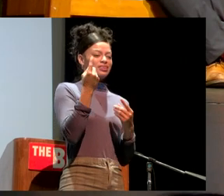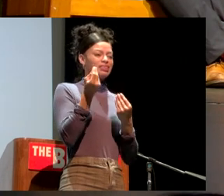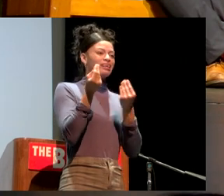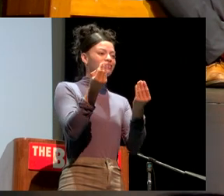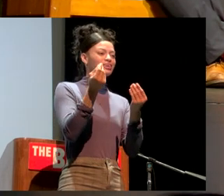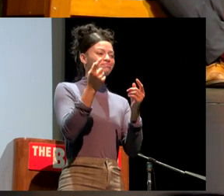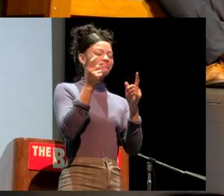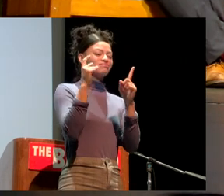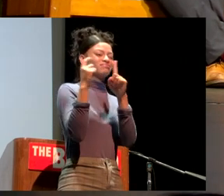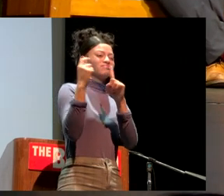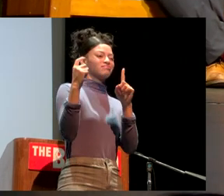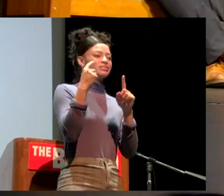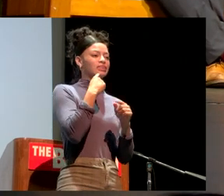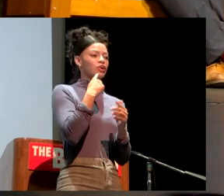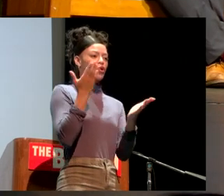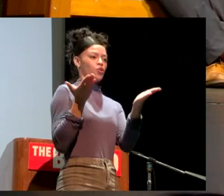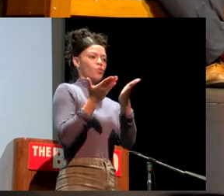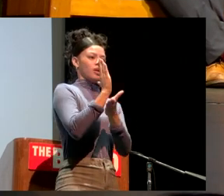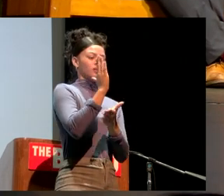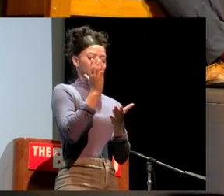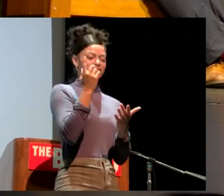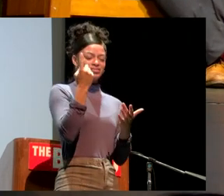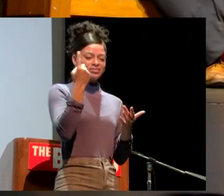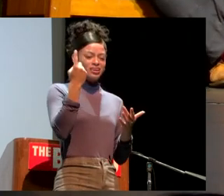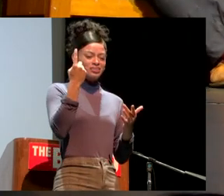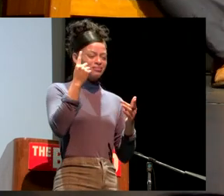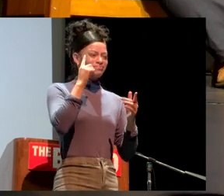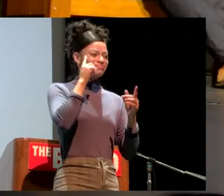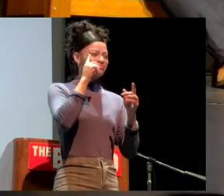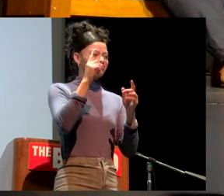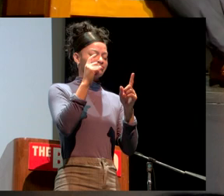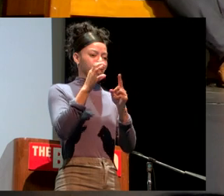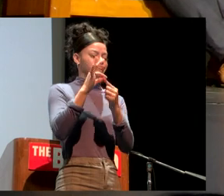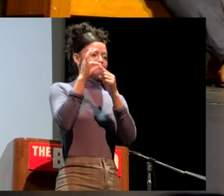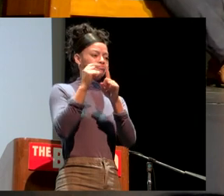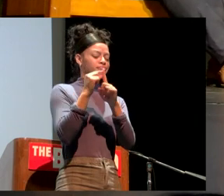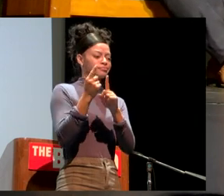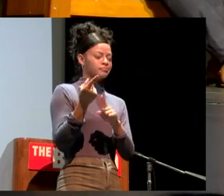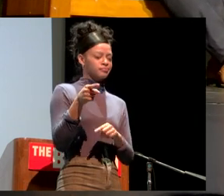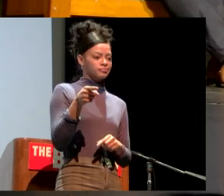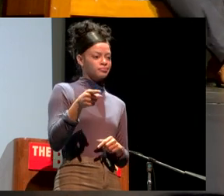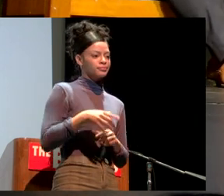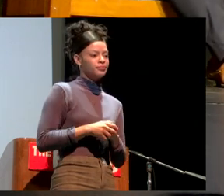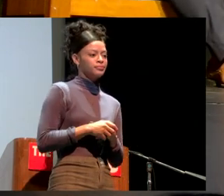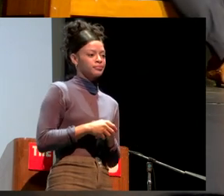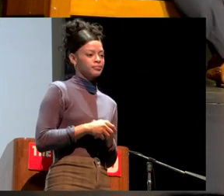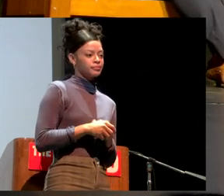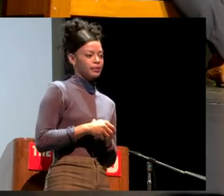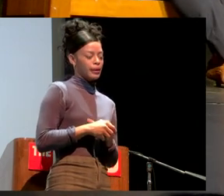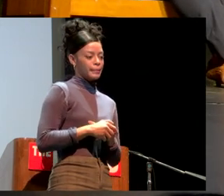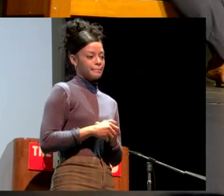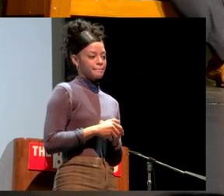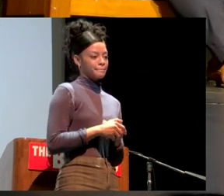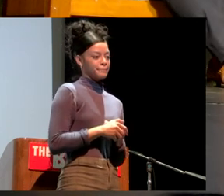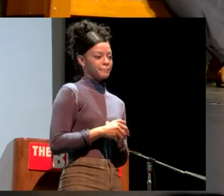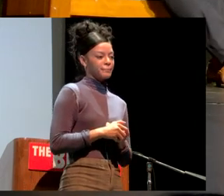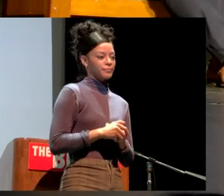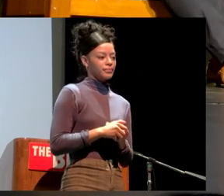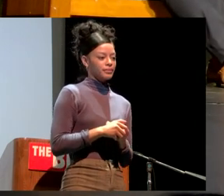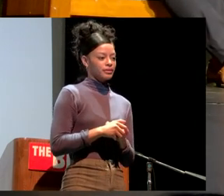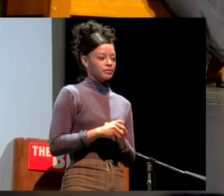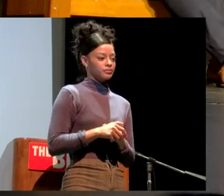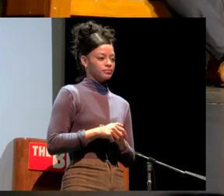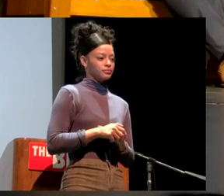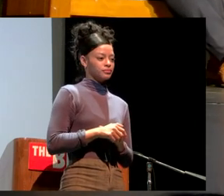So I hoped that you could talk about this. No, so forging we came up. Because when we created Artifact, we always thought that the future is going to be mostly